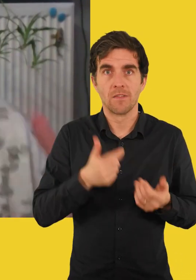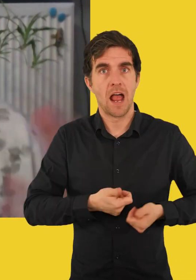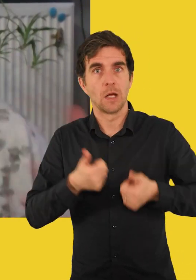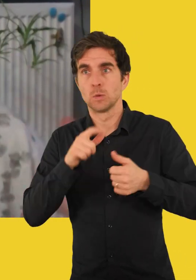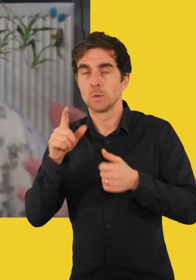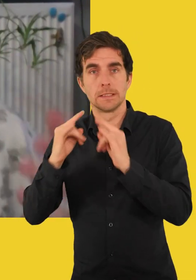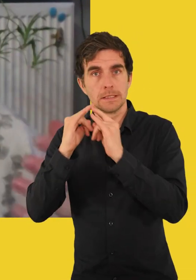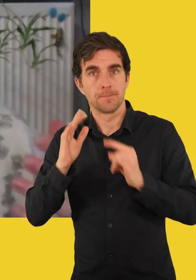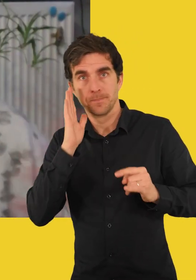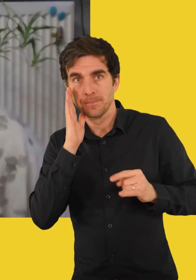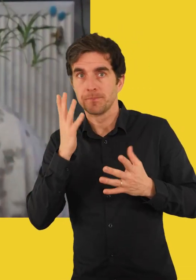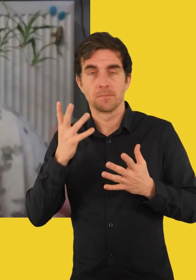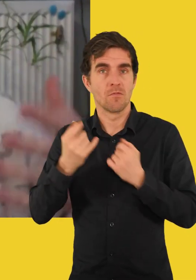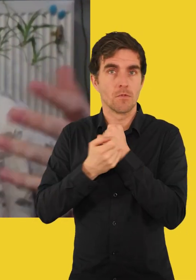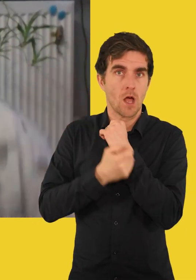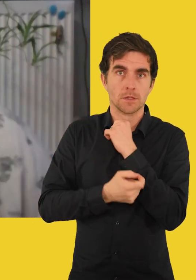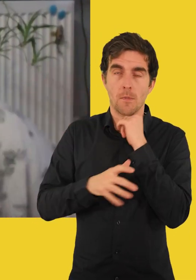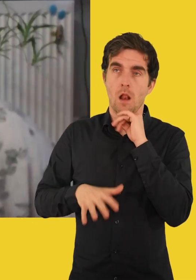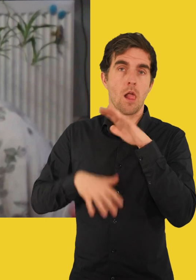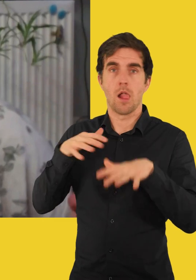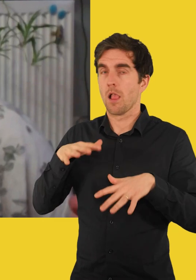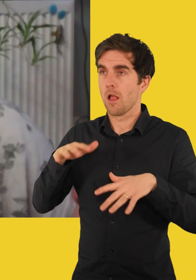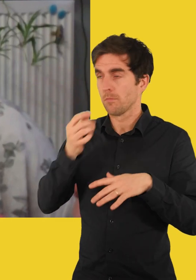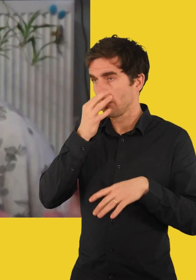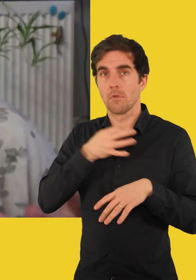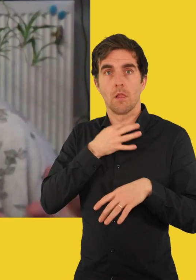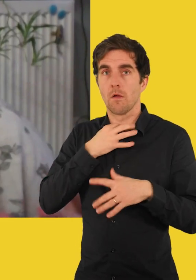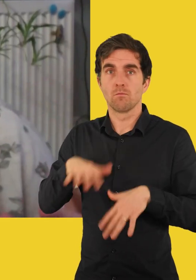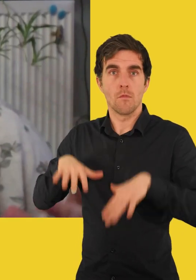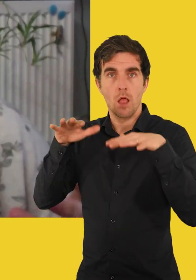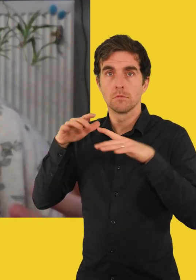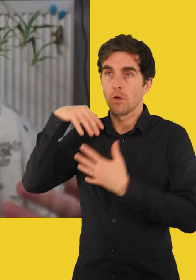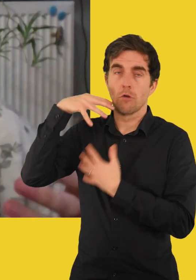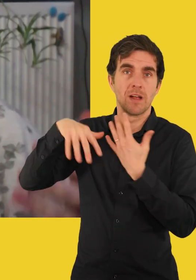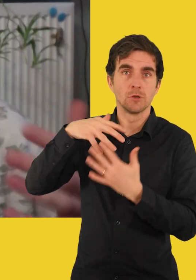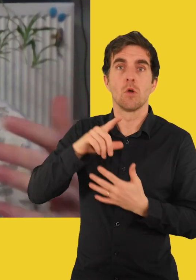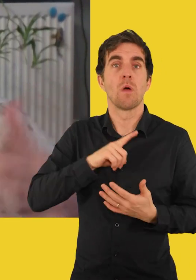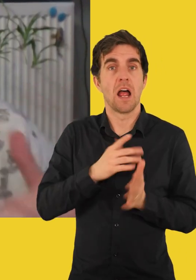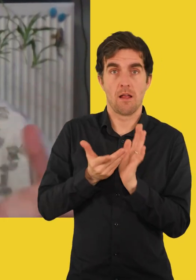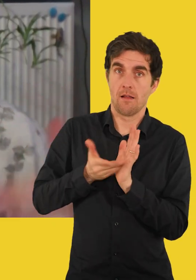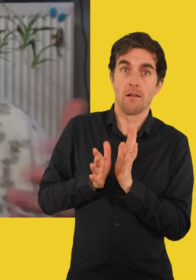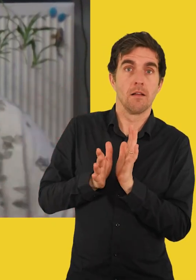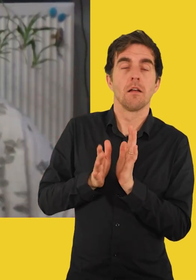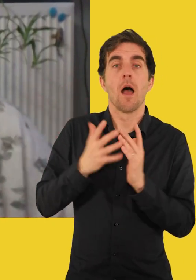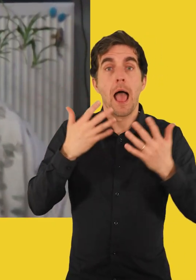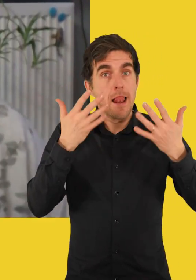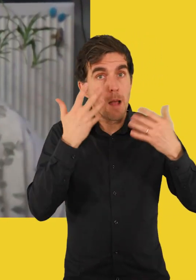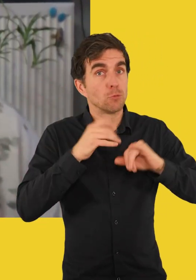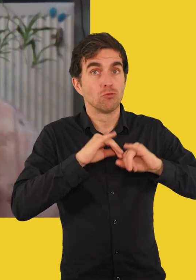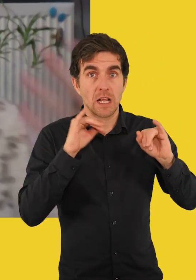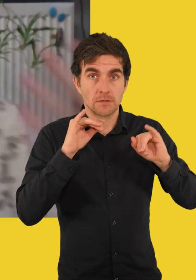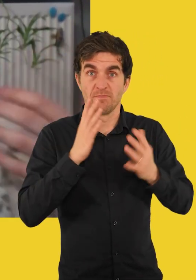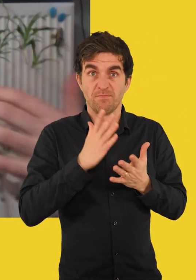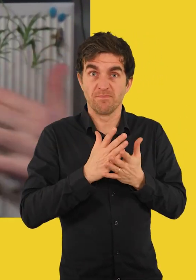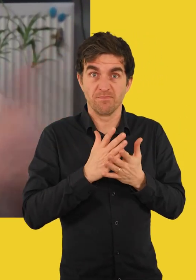are incredibly vulnerable to floods and to hurricanes, at which point they are disproportionately affected by the climate crisis as